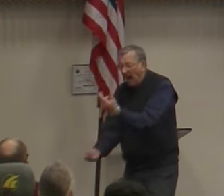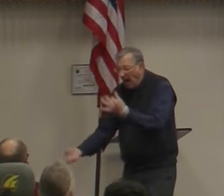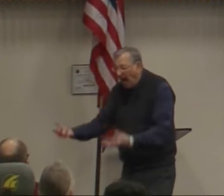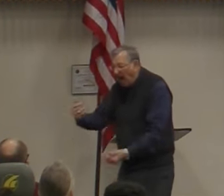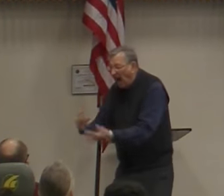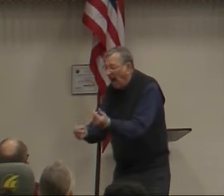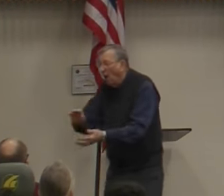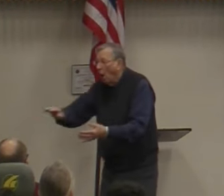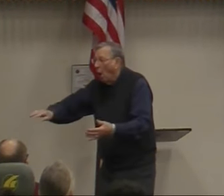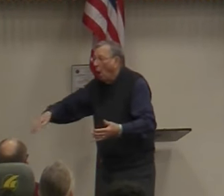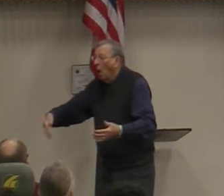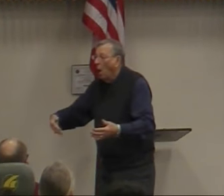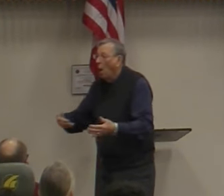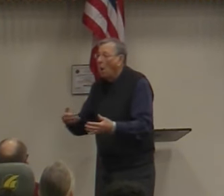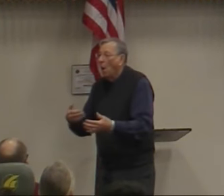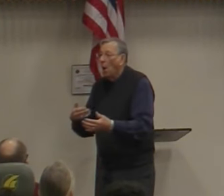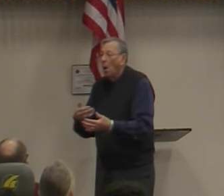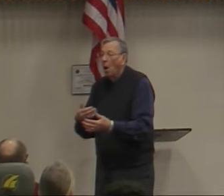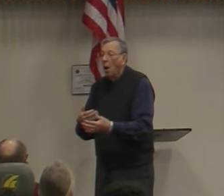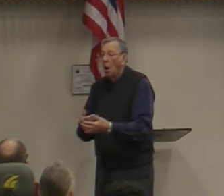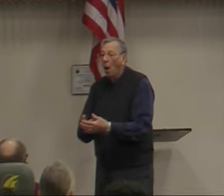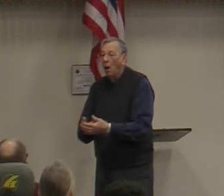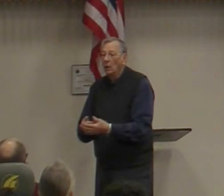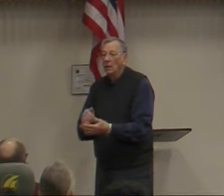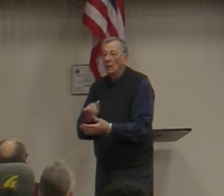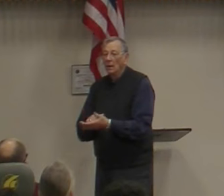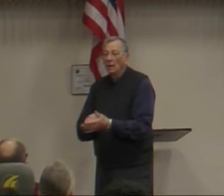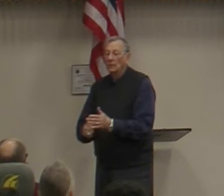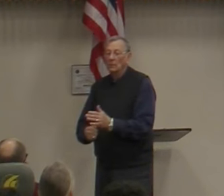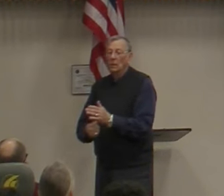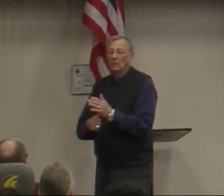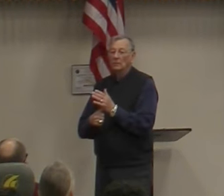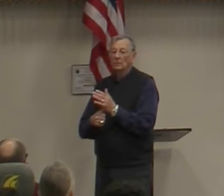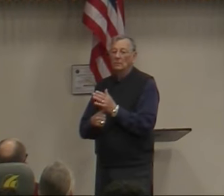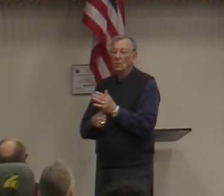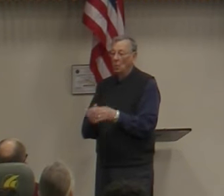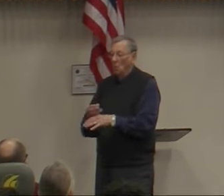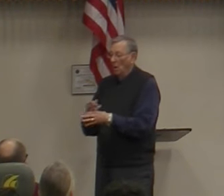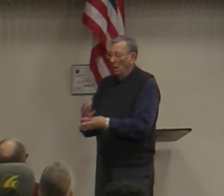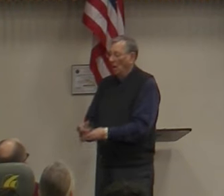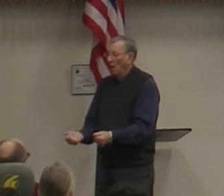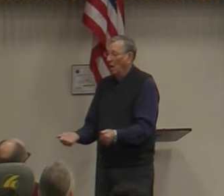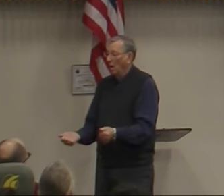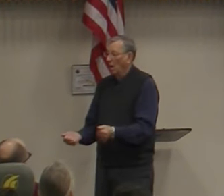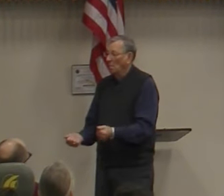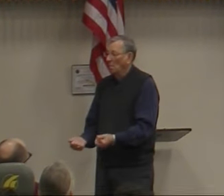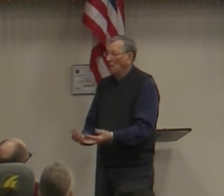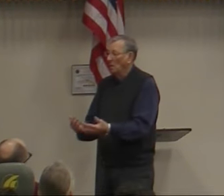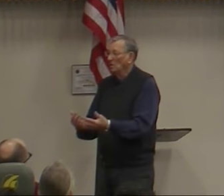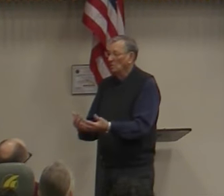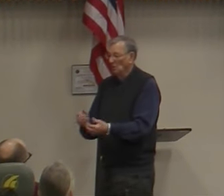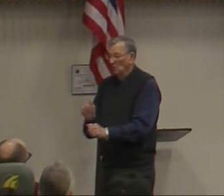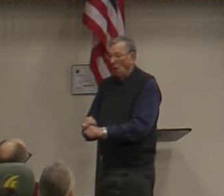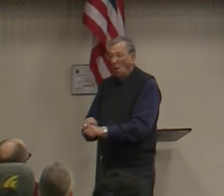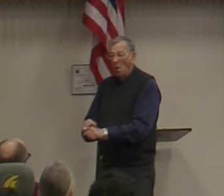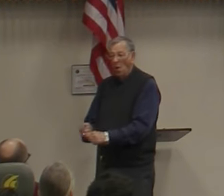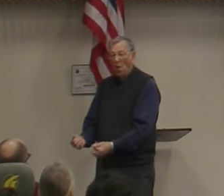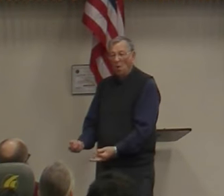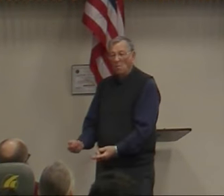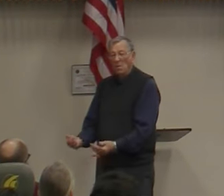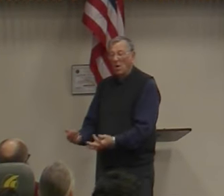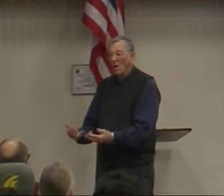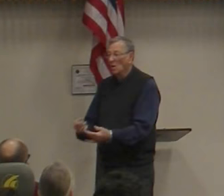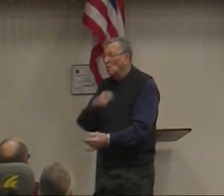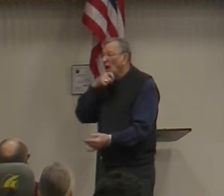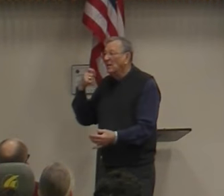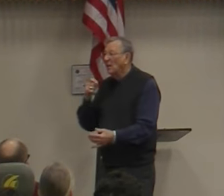bull. That's impressive. Burns up the wood. Burns up the stone.